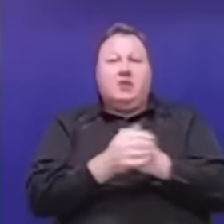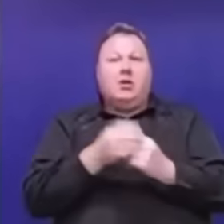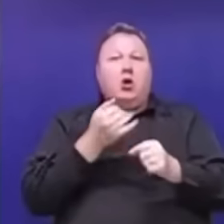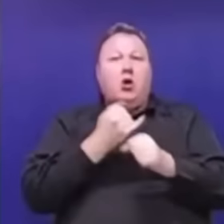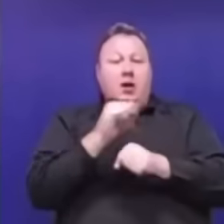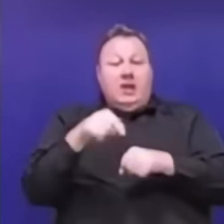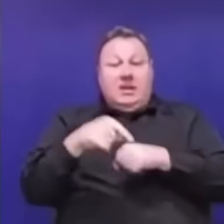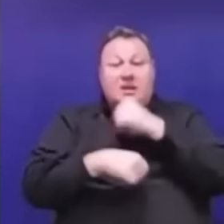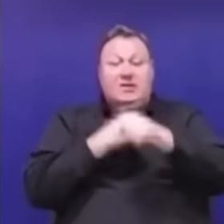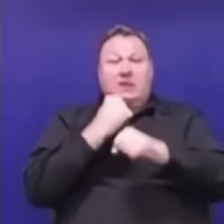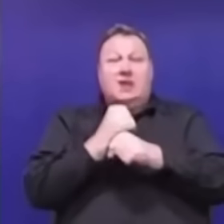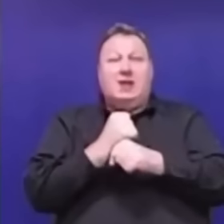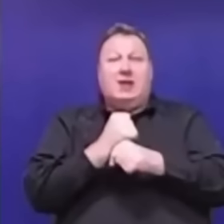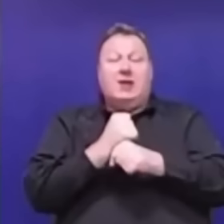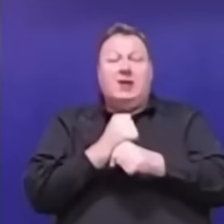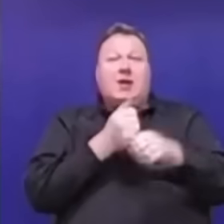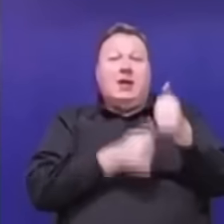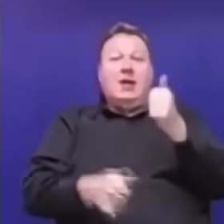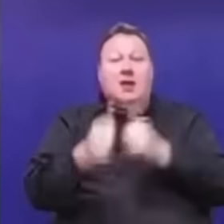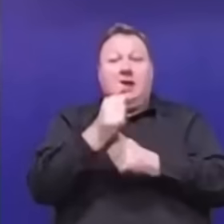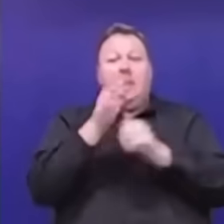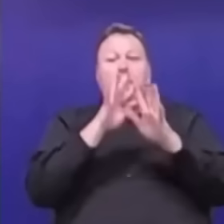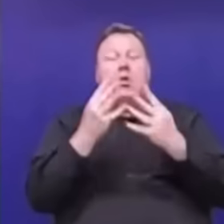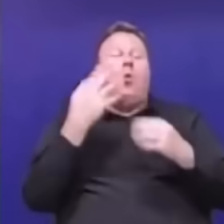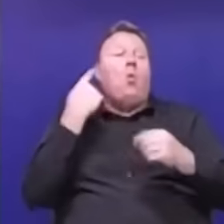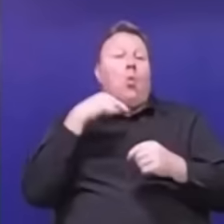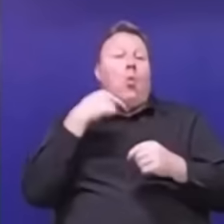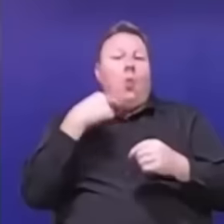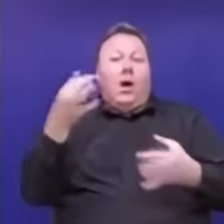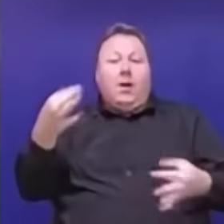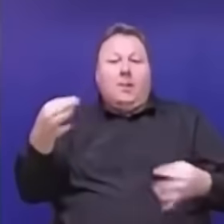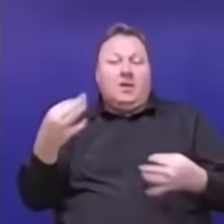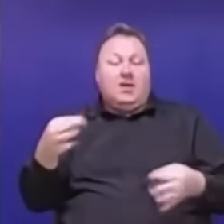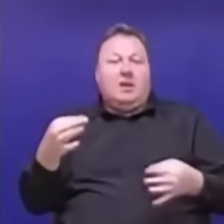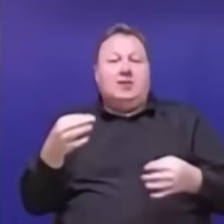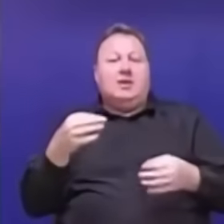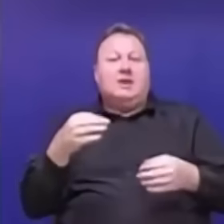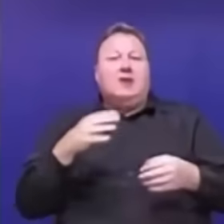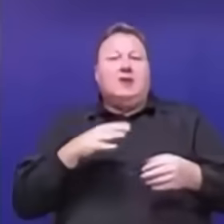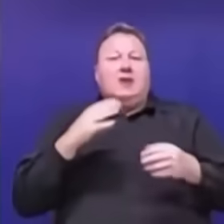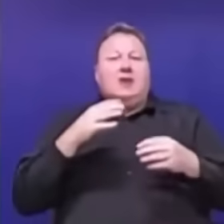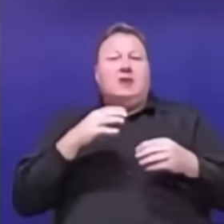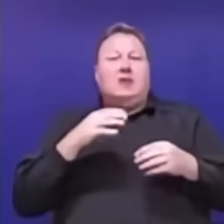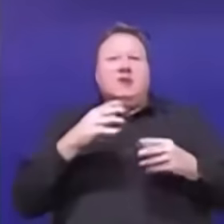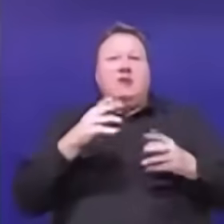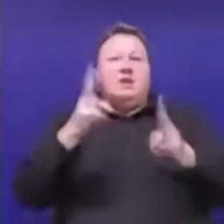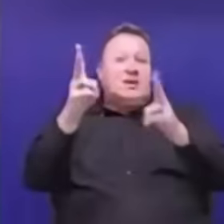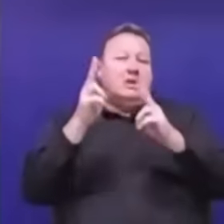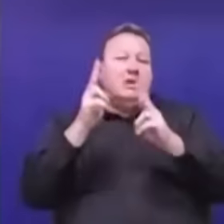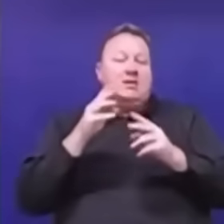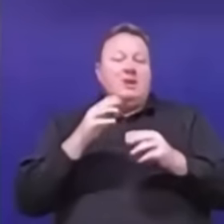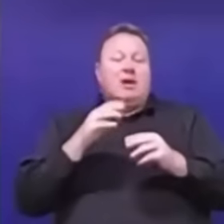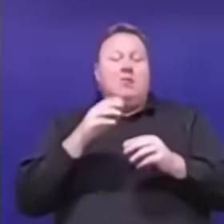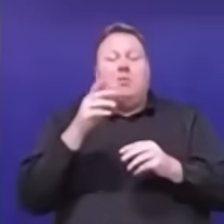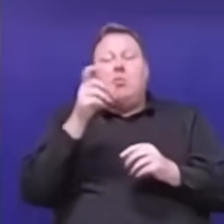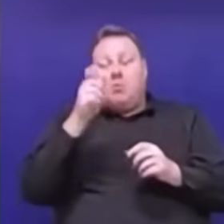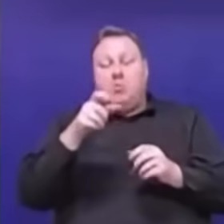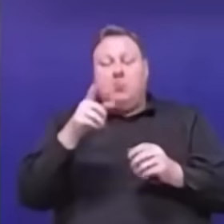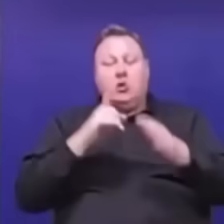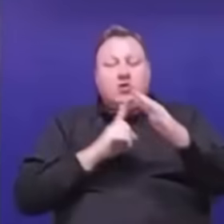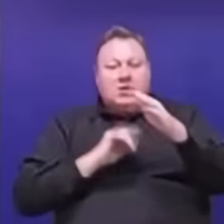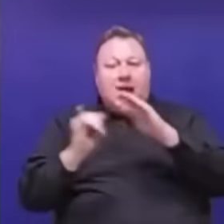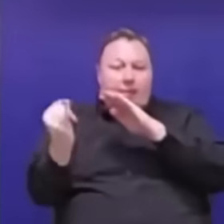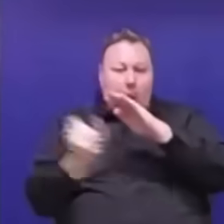Cabinet approved the revised white paper on citizenship, immigration, and refugee protection, which will now be converted into a draft bill designed